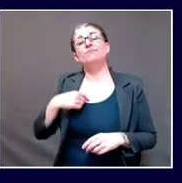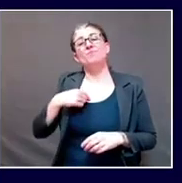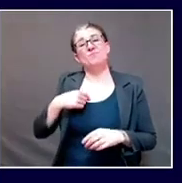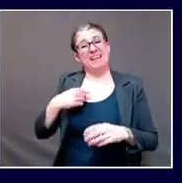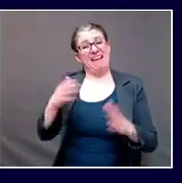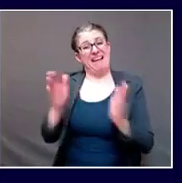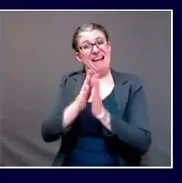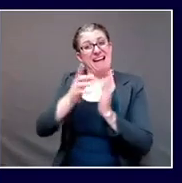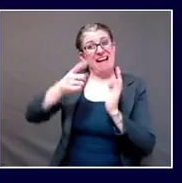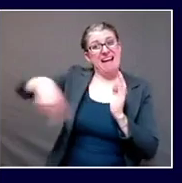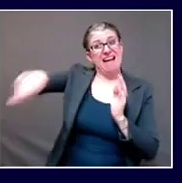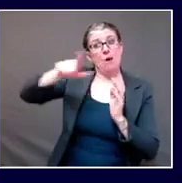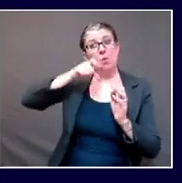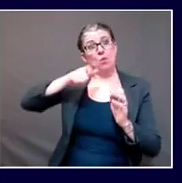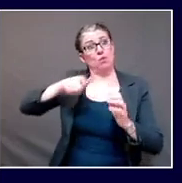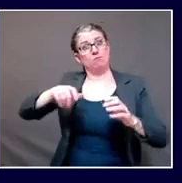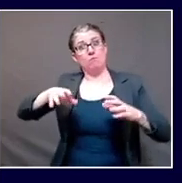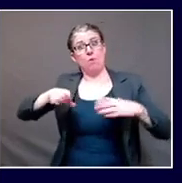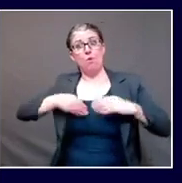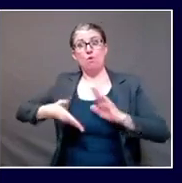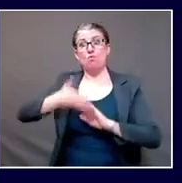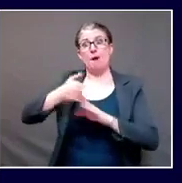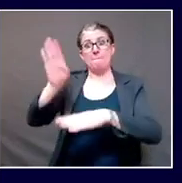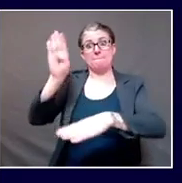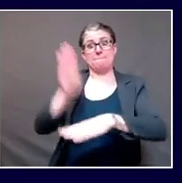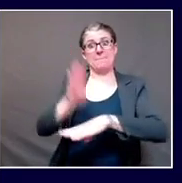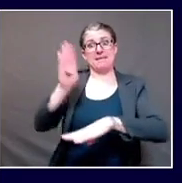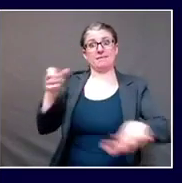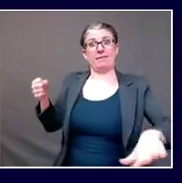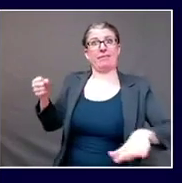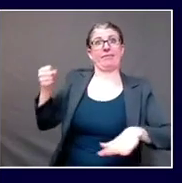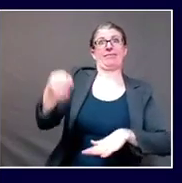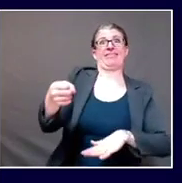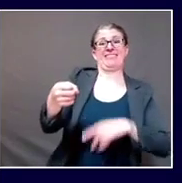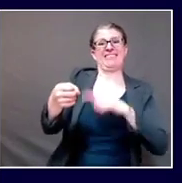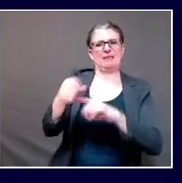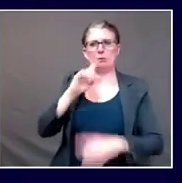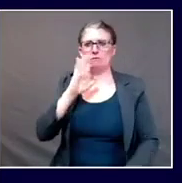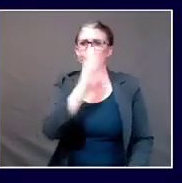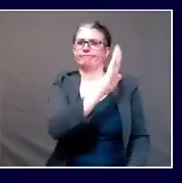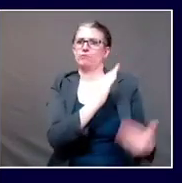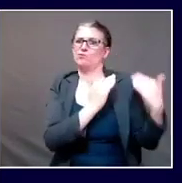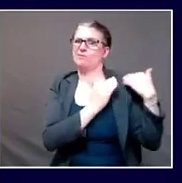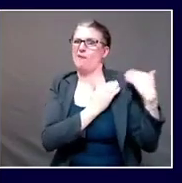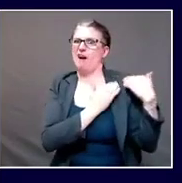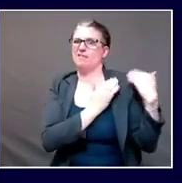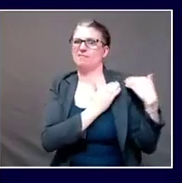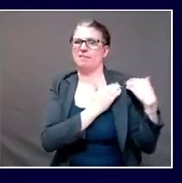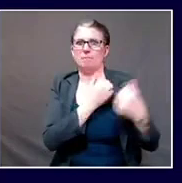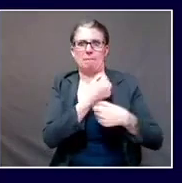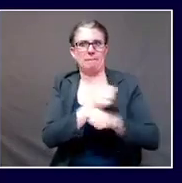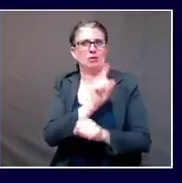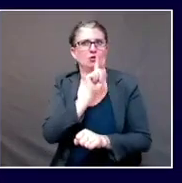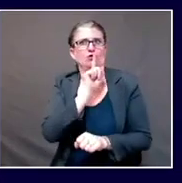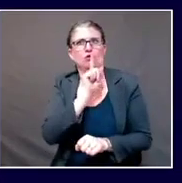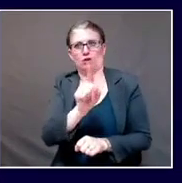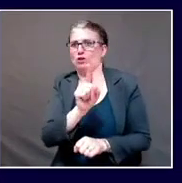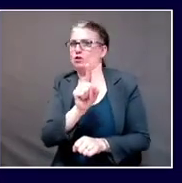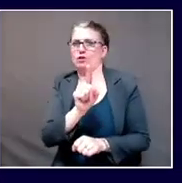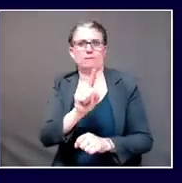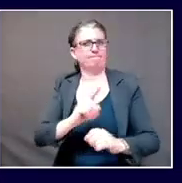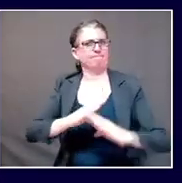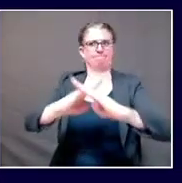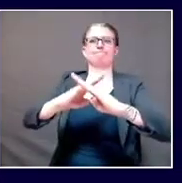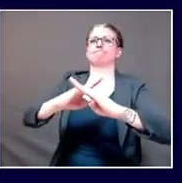absolute responsibility to enforce the mask requirement. No, it shouldn't fall on a clerk who's working alone late